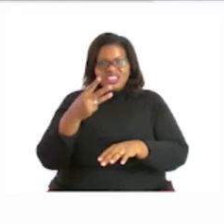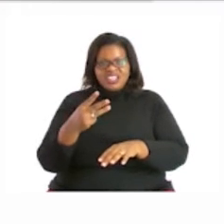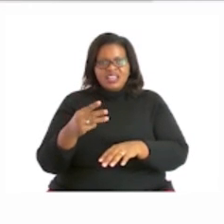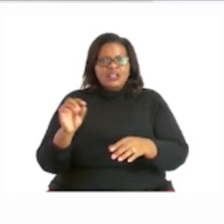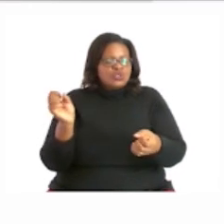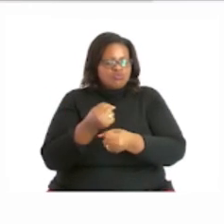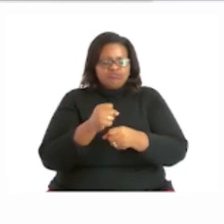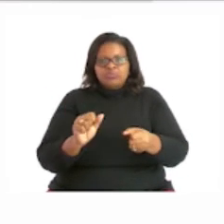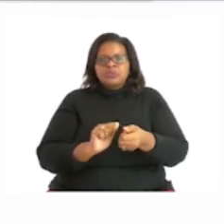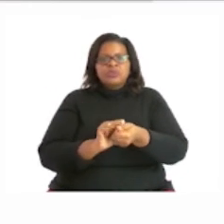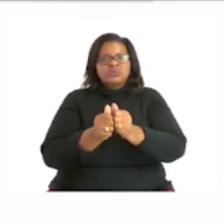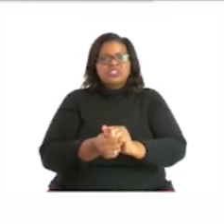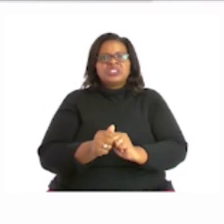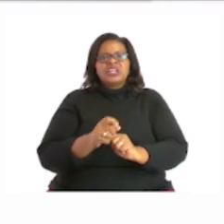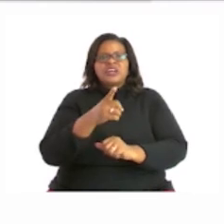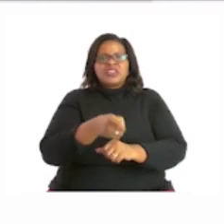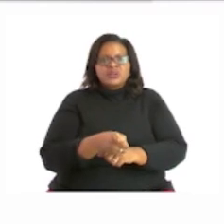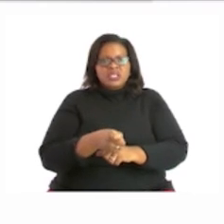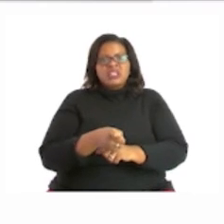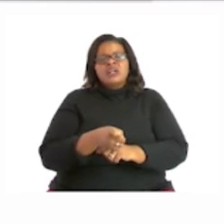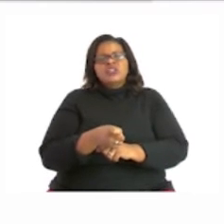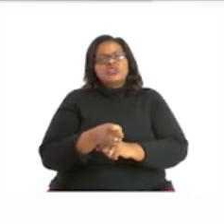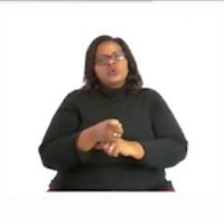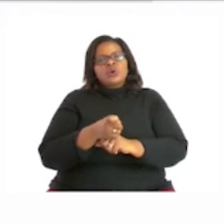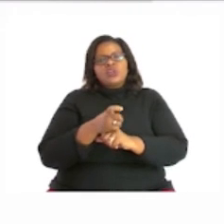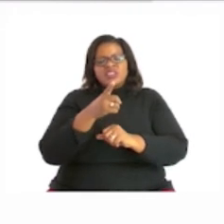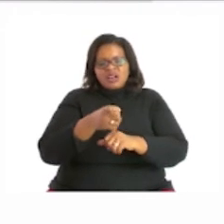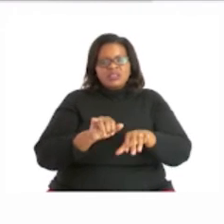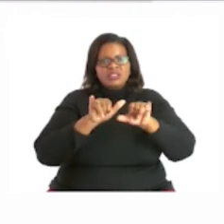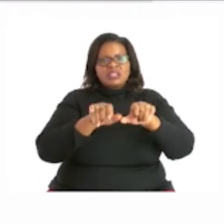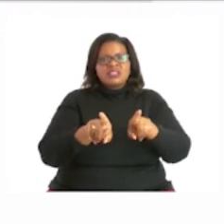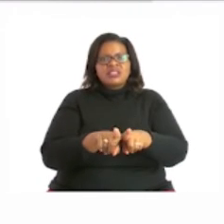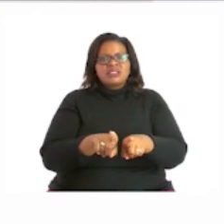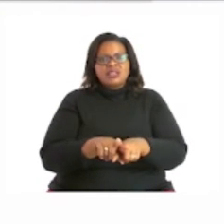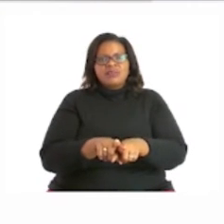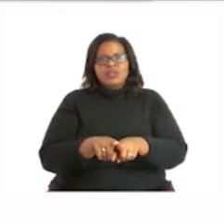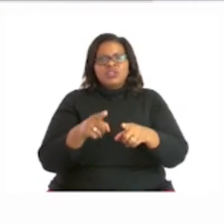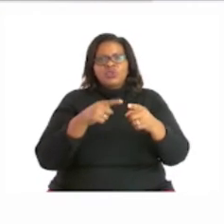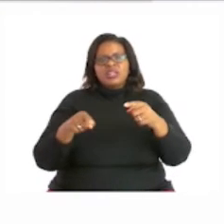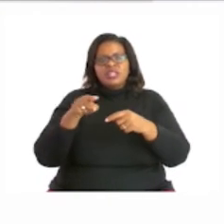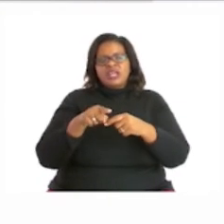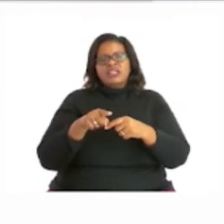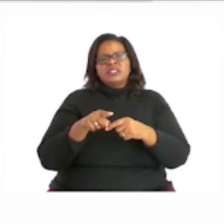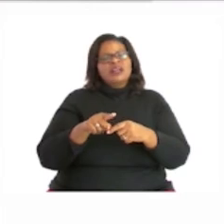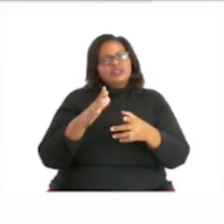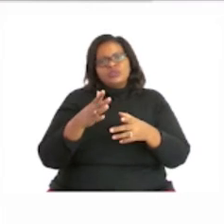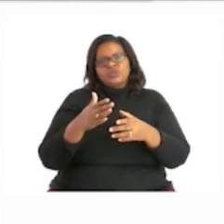our 1,000. Our 1,000 stays the same, and that is rounded off to the nearest